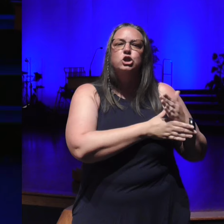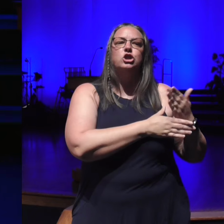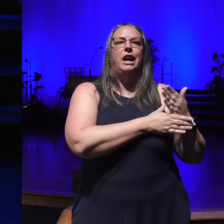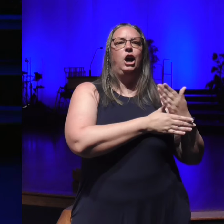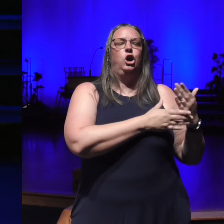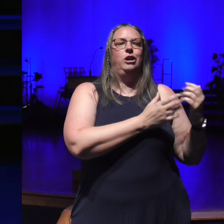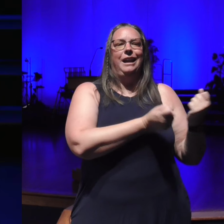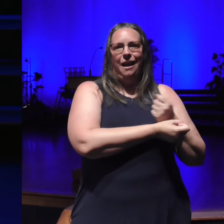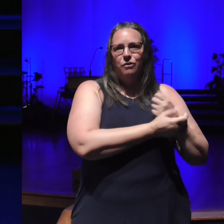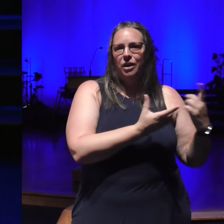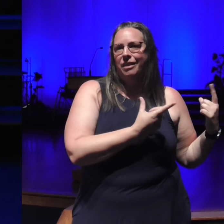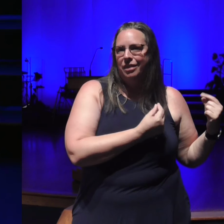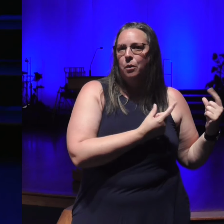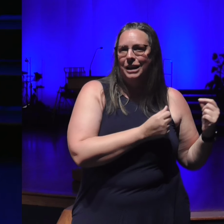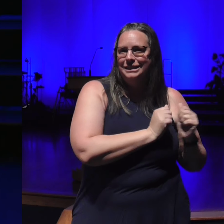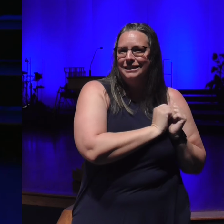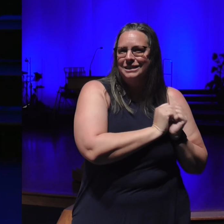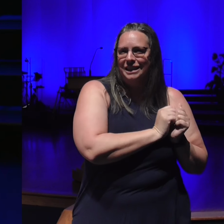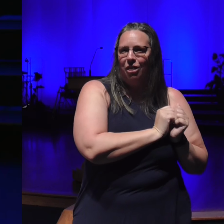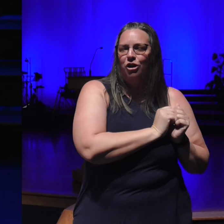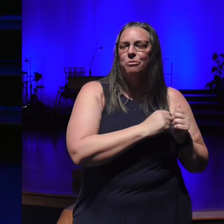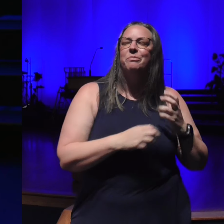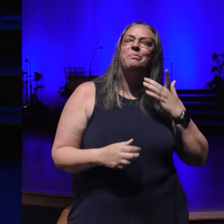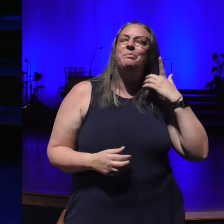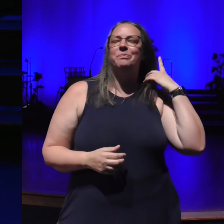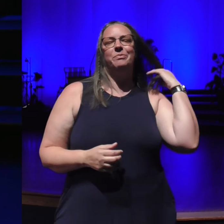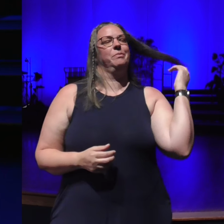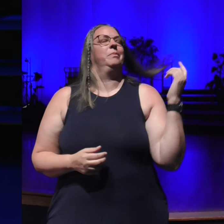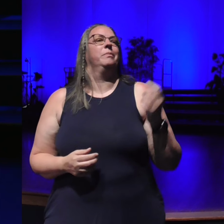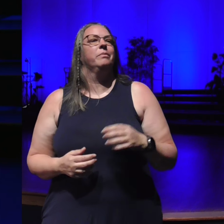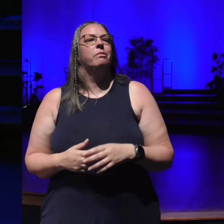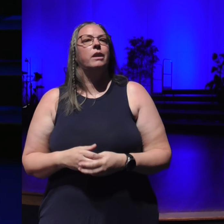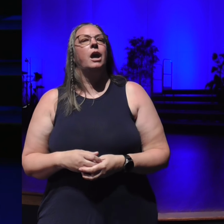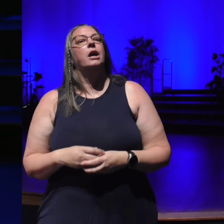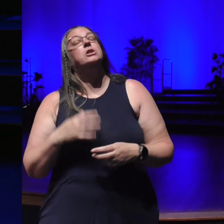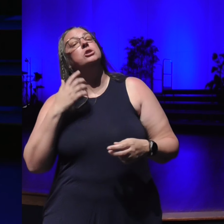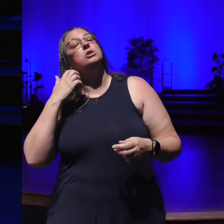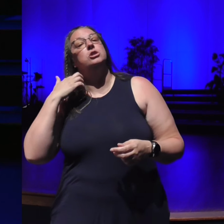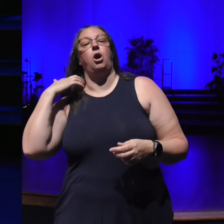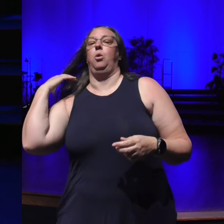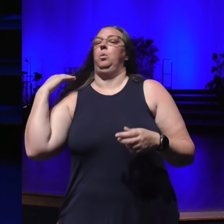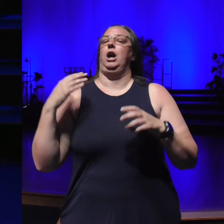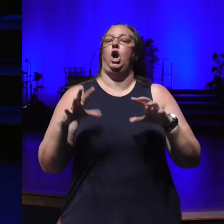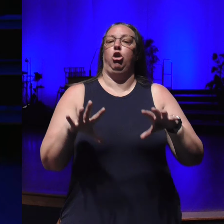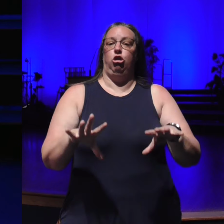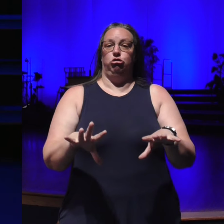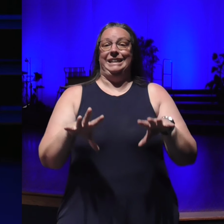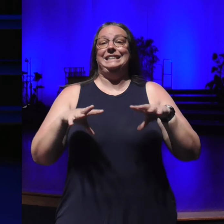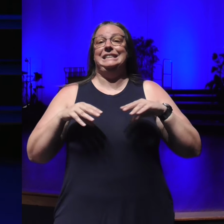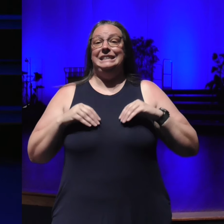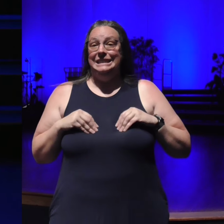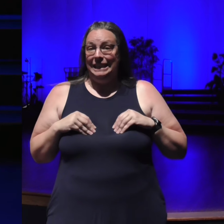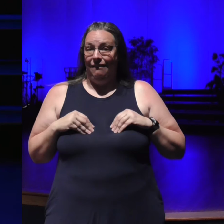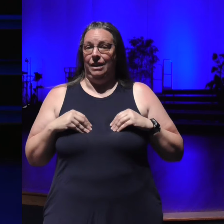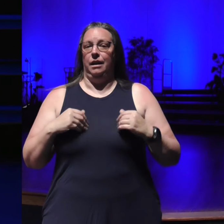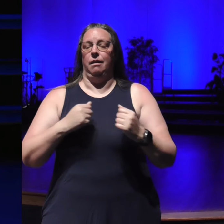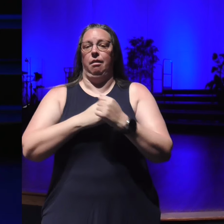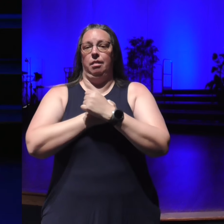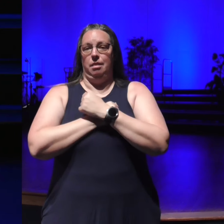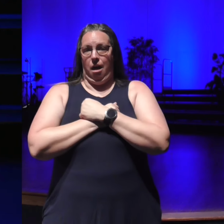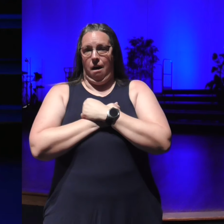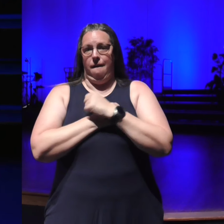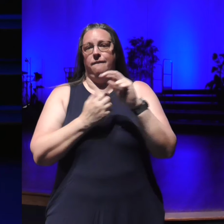that you do. To receive that love is to honor your spirit. But